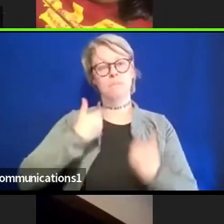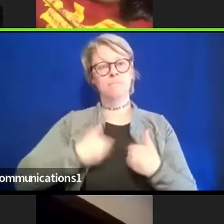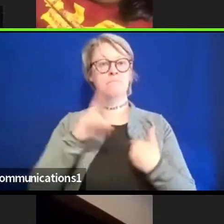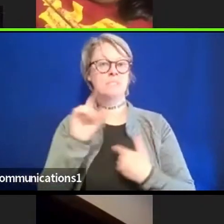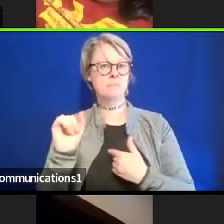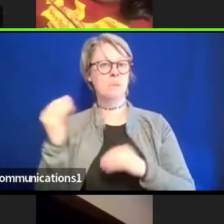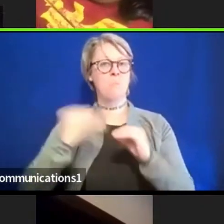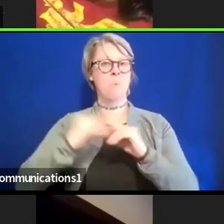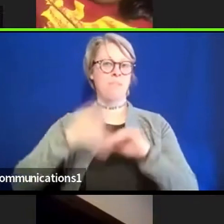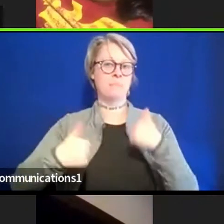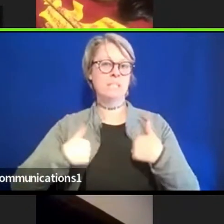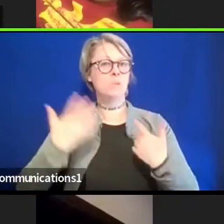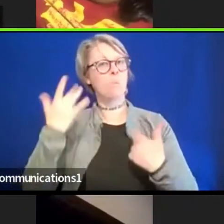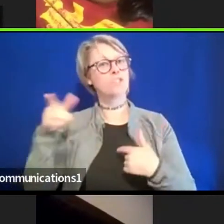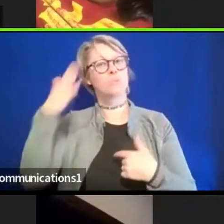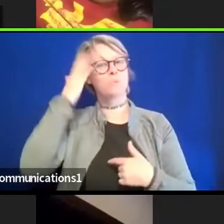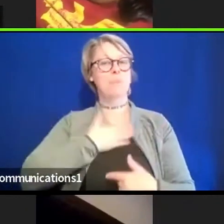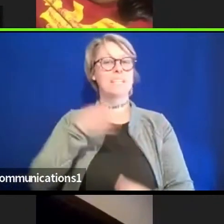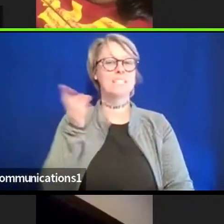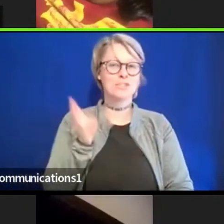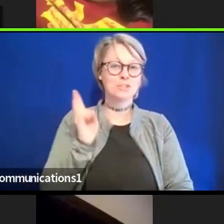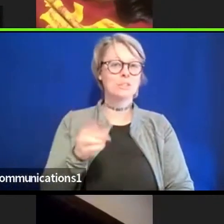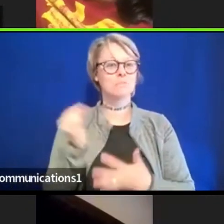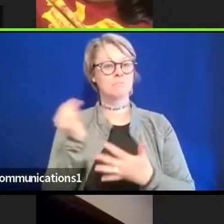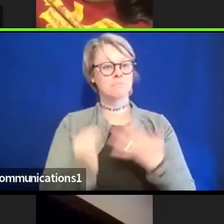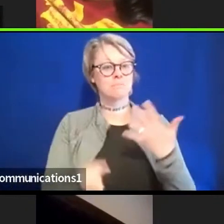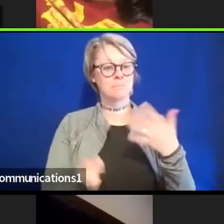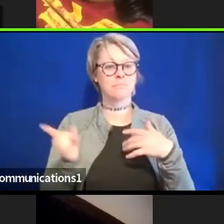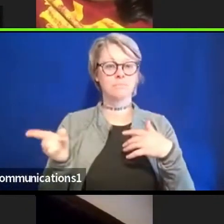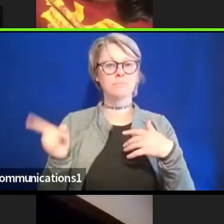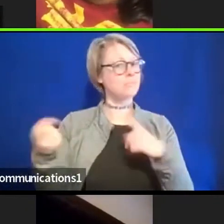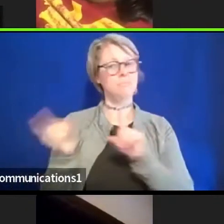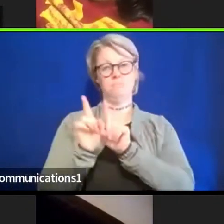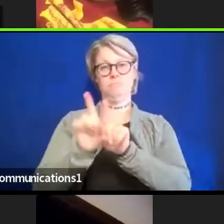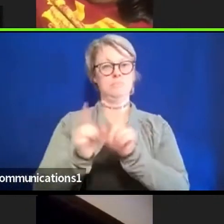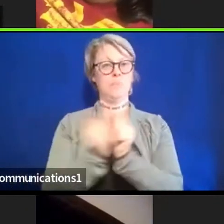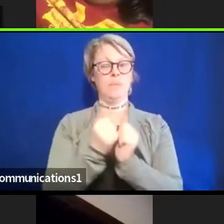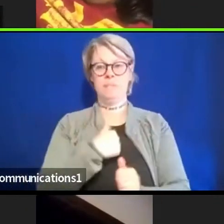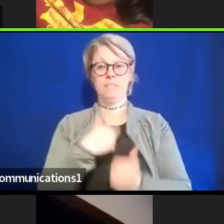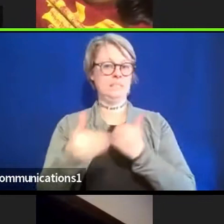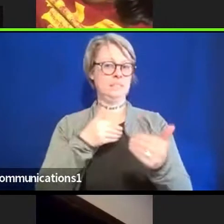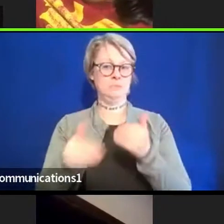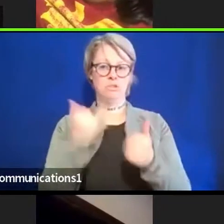than I do, because she knows my history. Like, she asked me there, even though, say